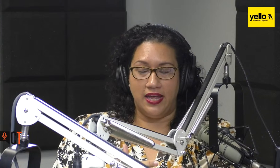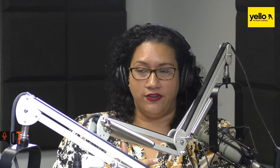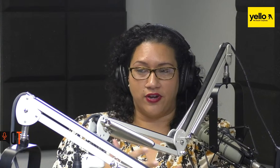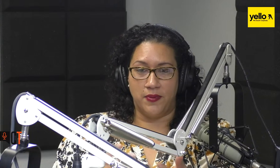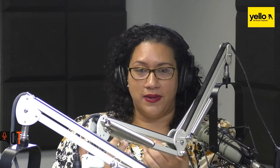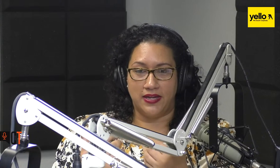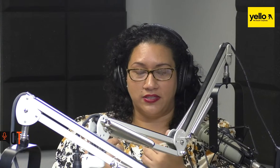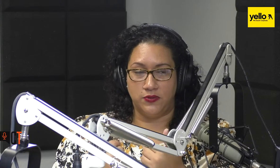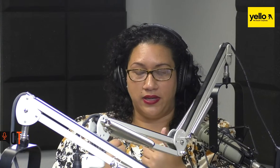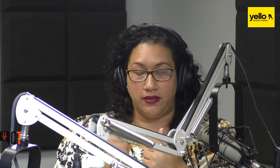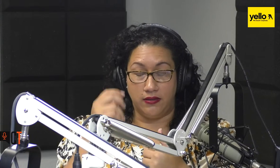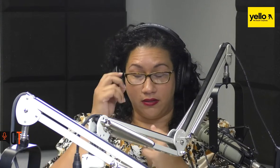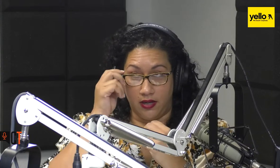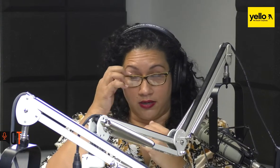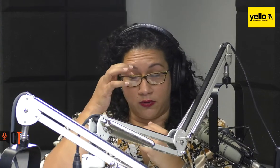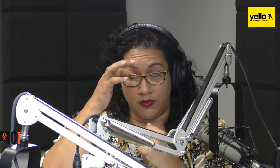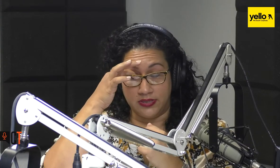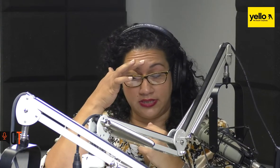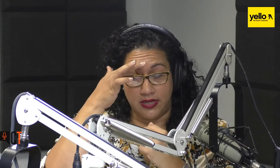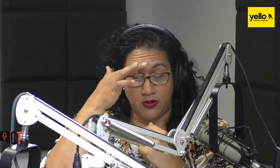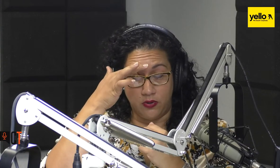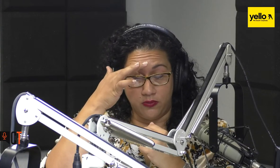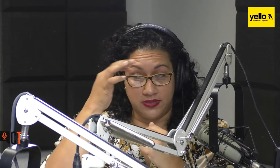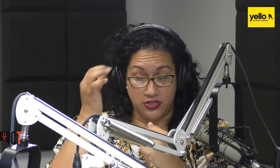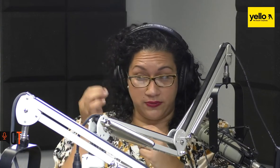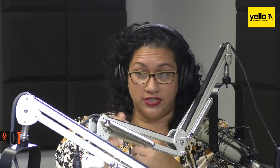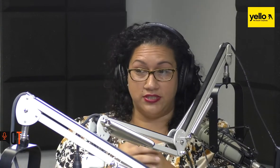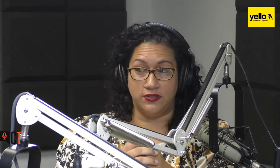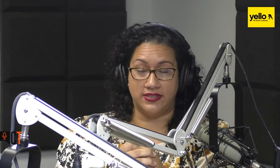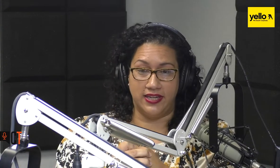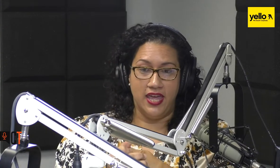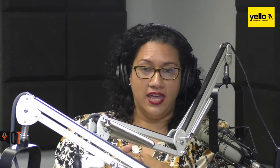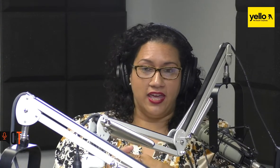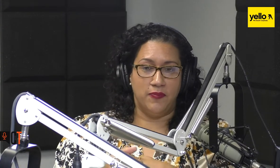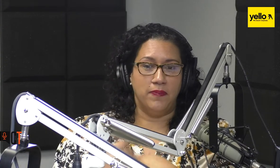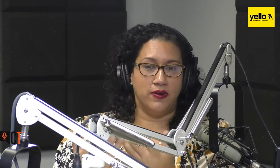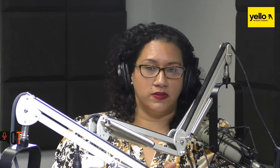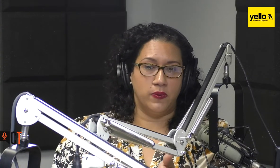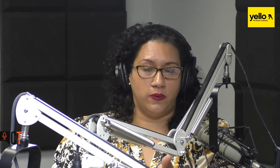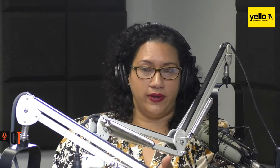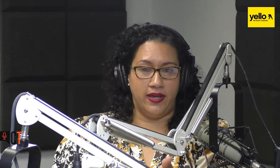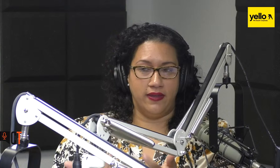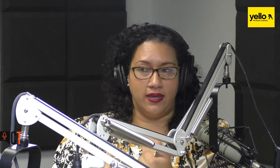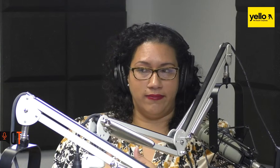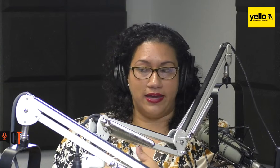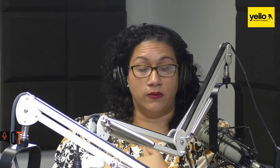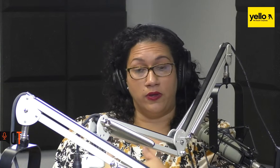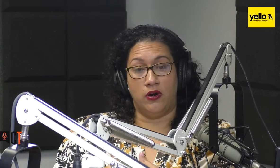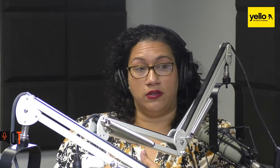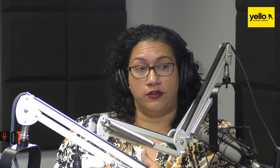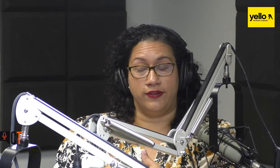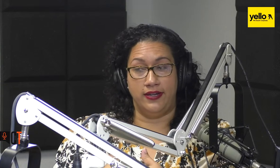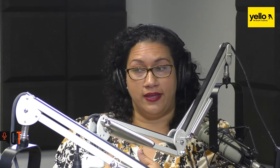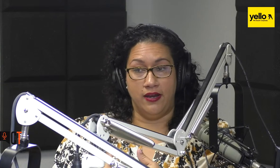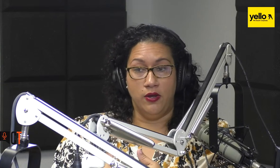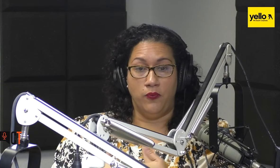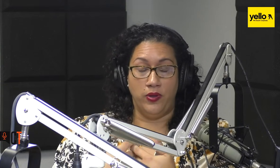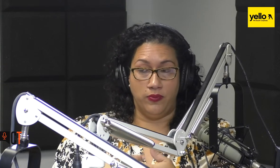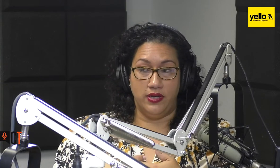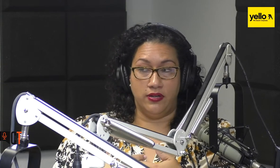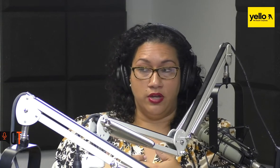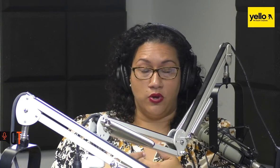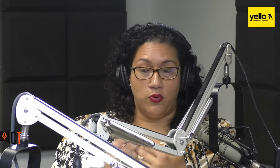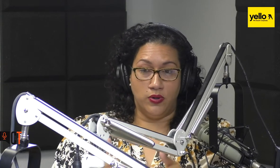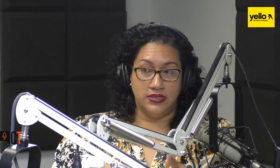traveling and you're coming back into a quarantine at home situation. So it's like if my parents went away and they came back and we all agreed that